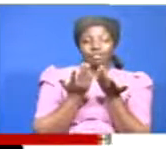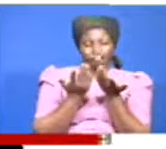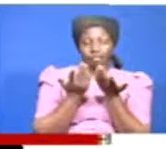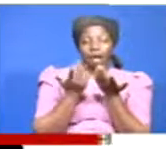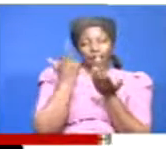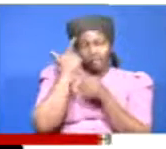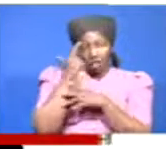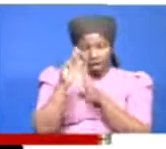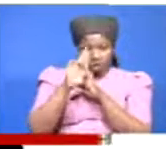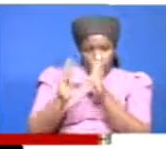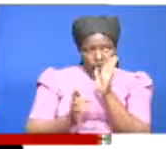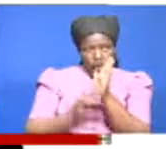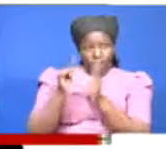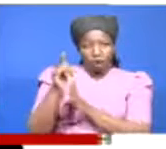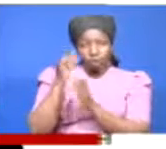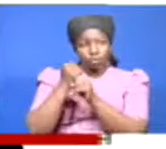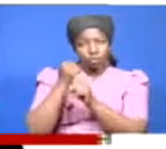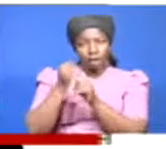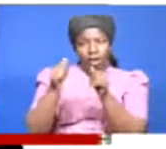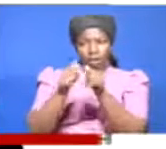work well, we actually expect